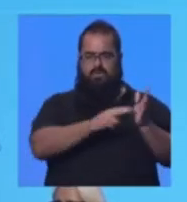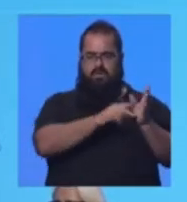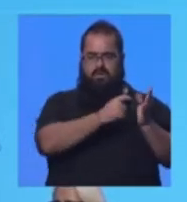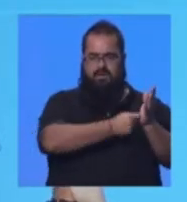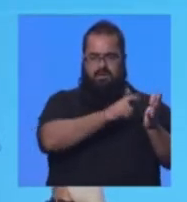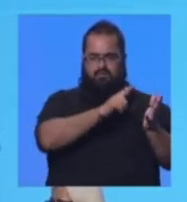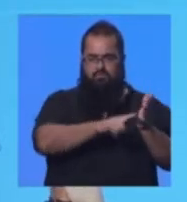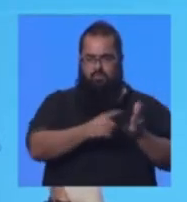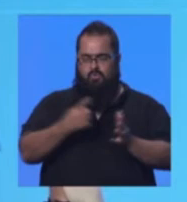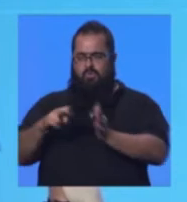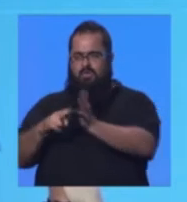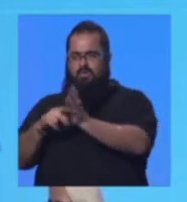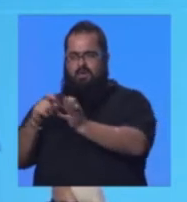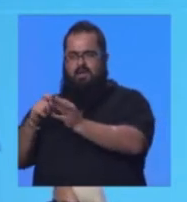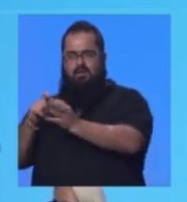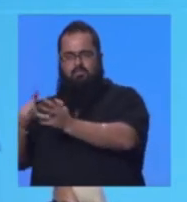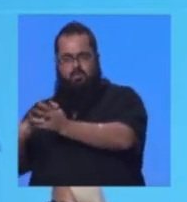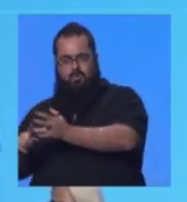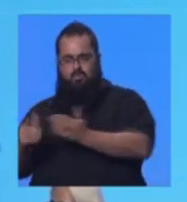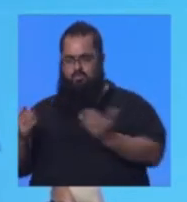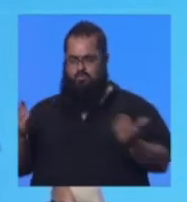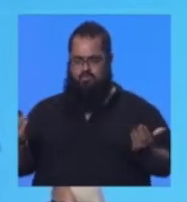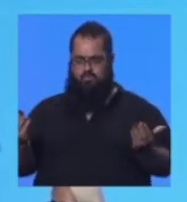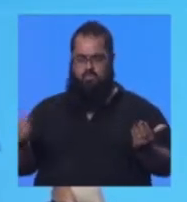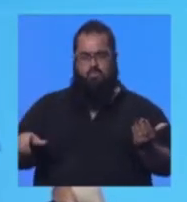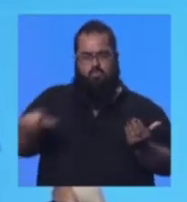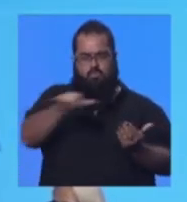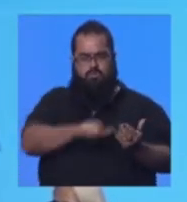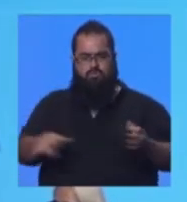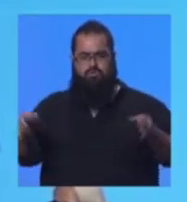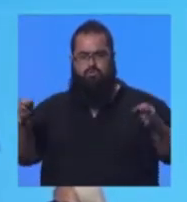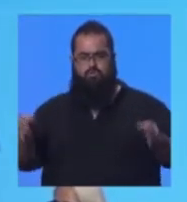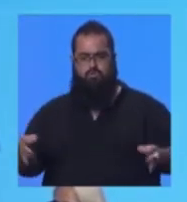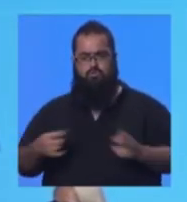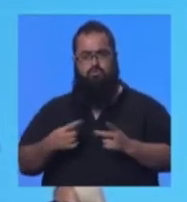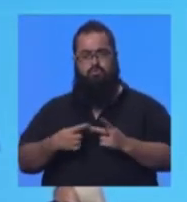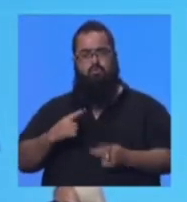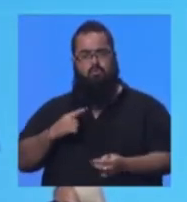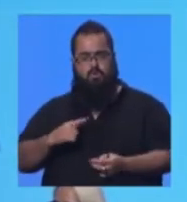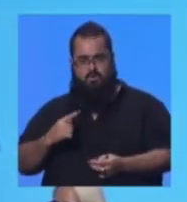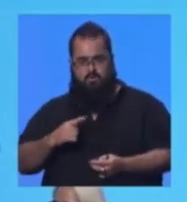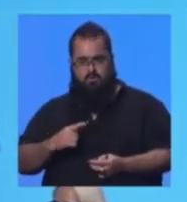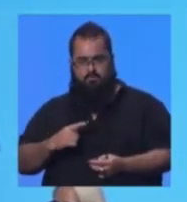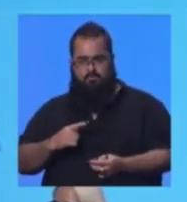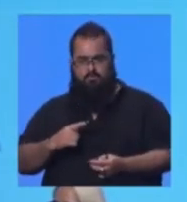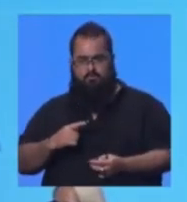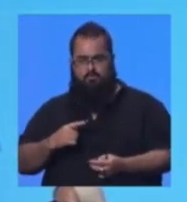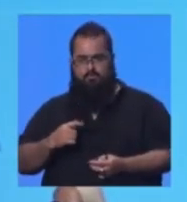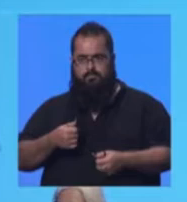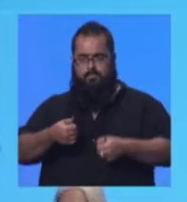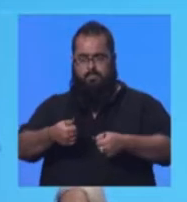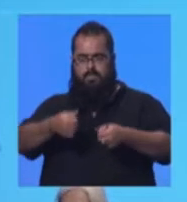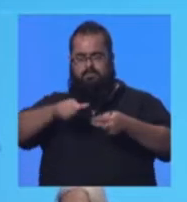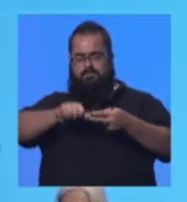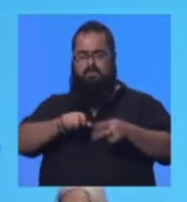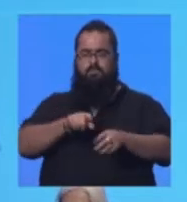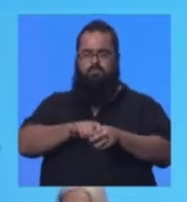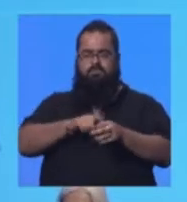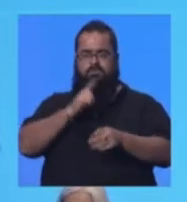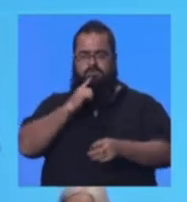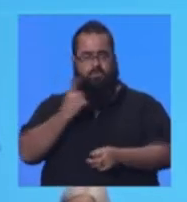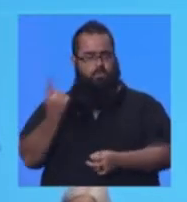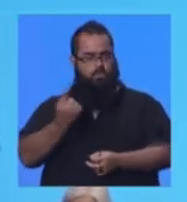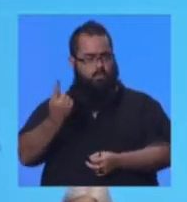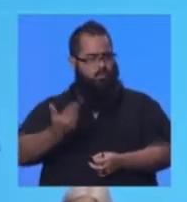and NAIBER, which would it choose and why? And my second question is, who from the